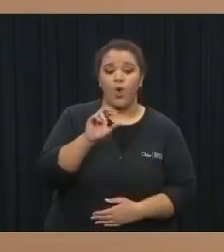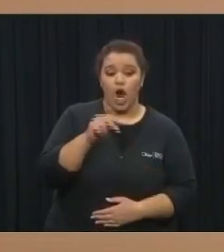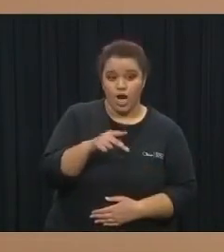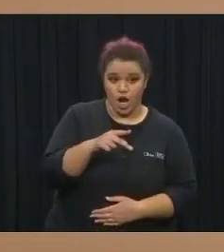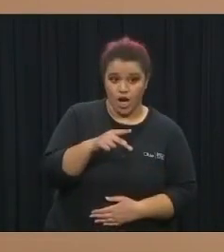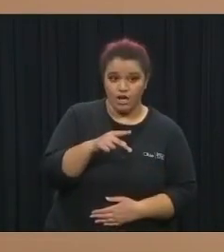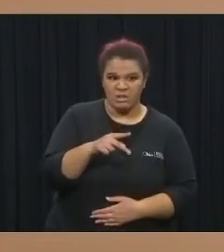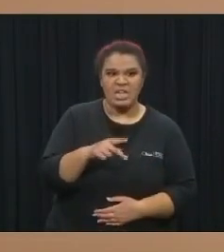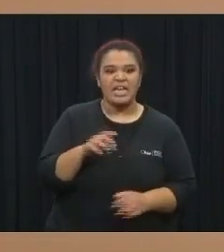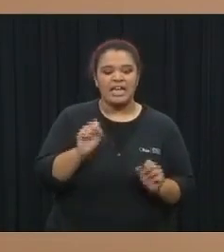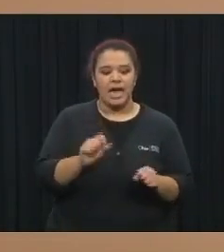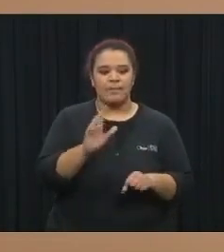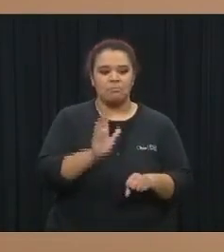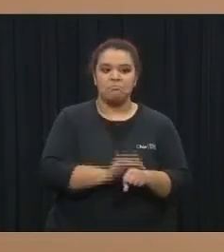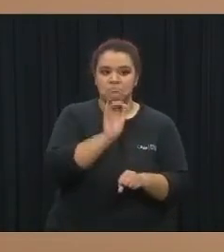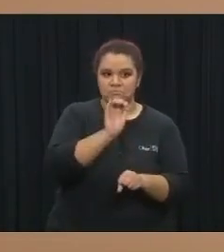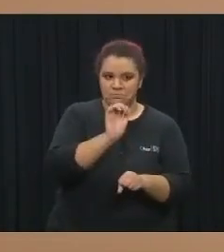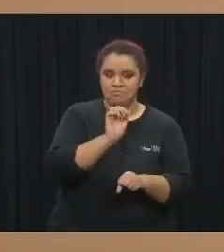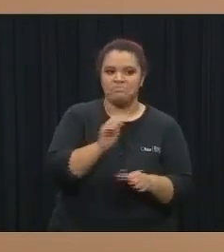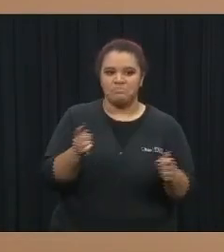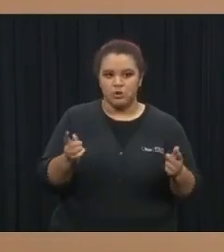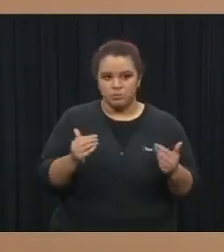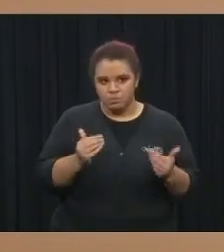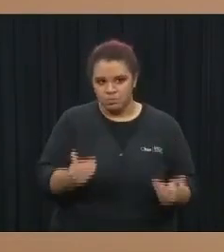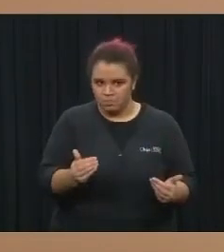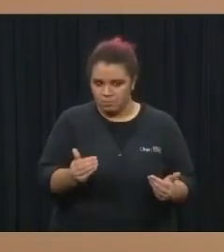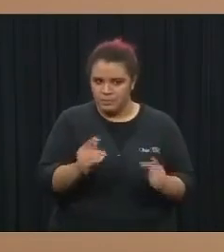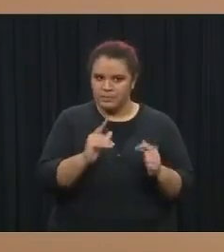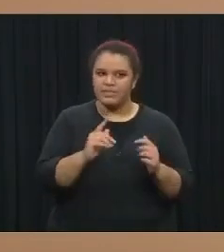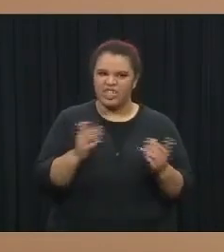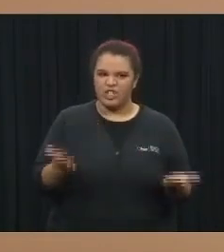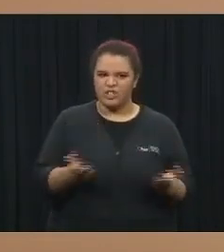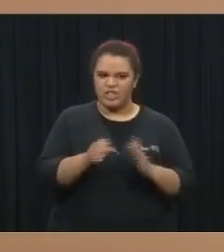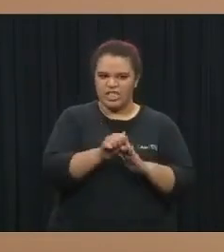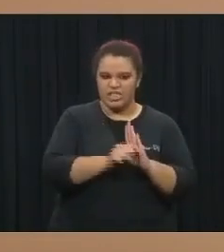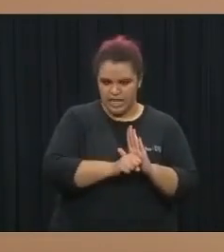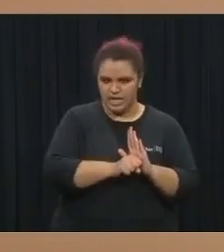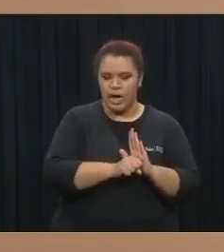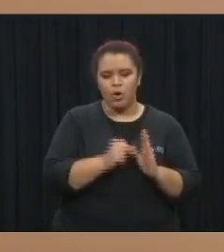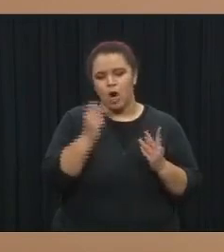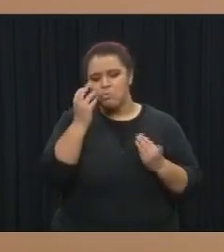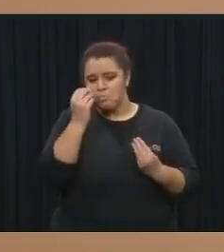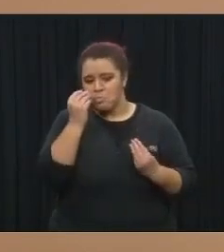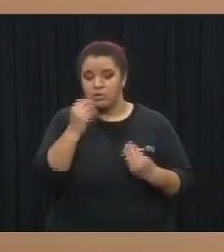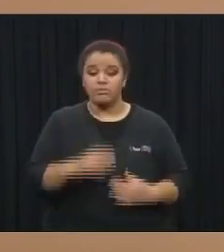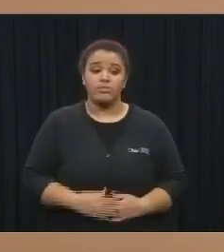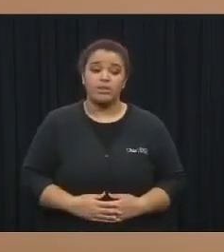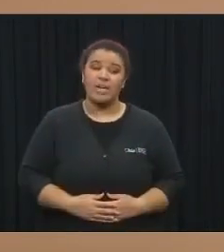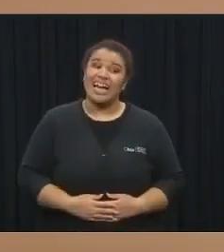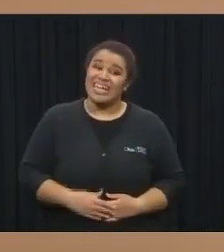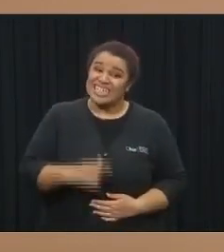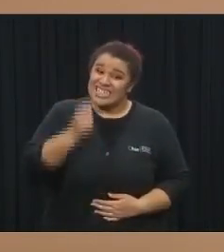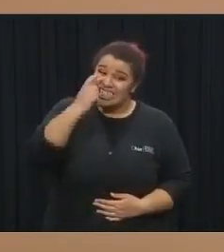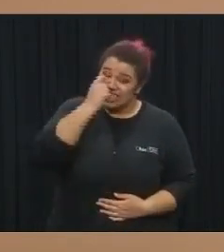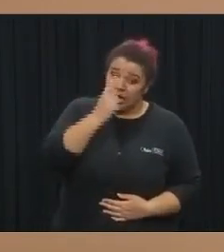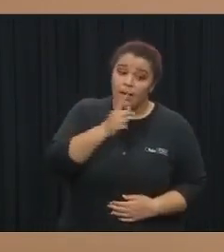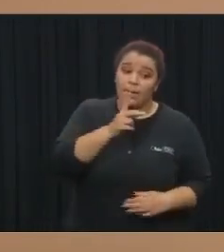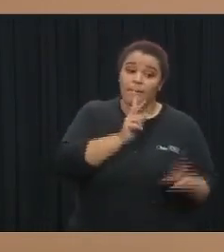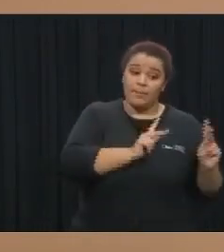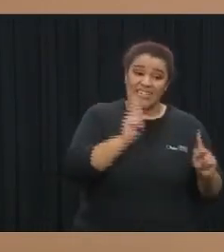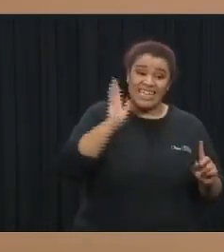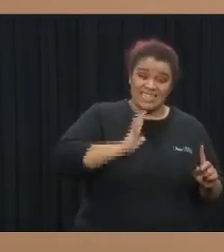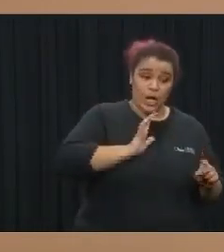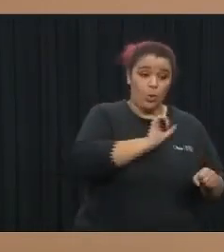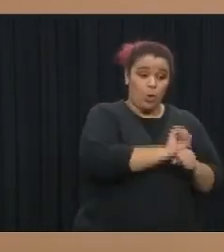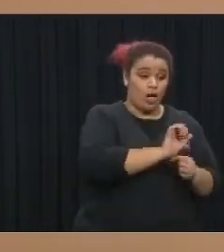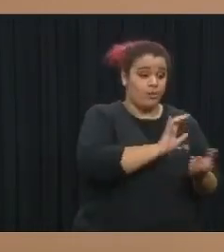That is being looked at by our team. And we do, I should note that some of retired folks are in a high-risk group. So I don't necessarily